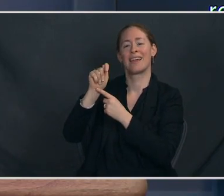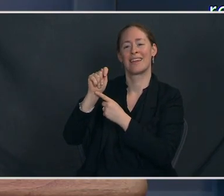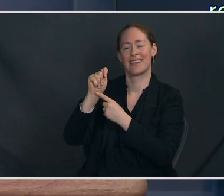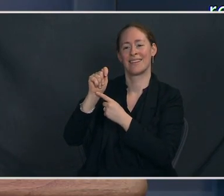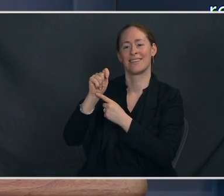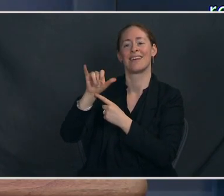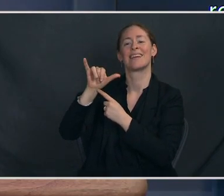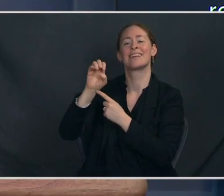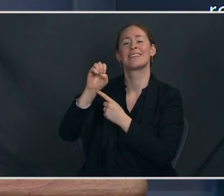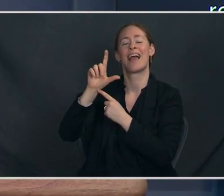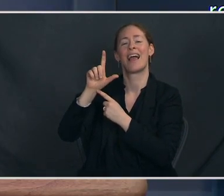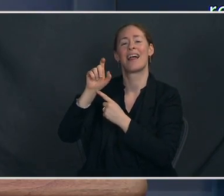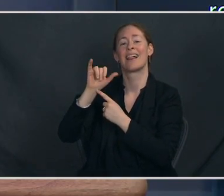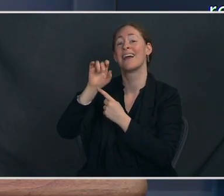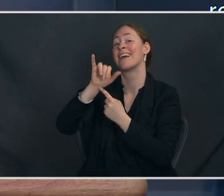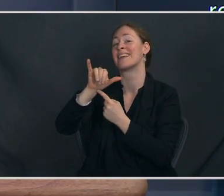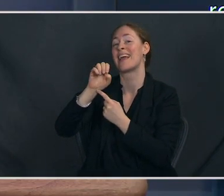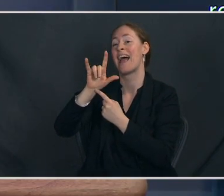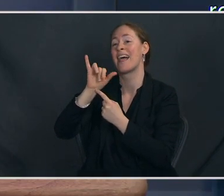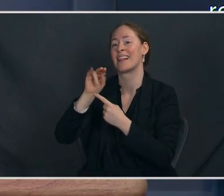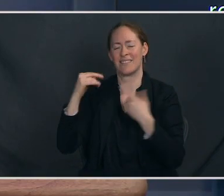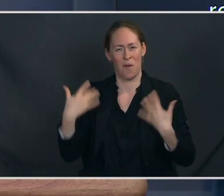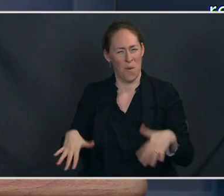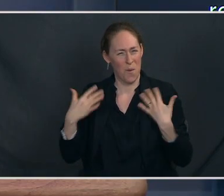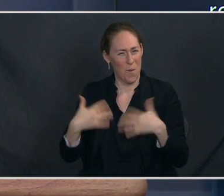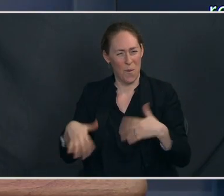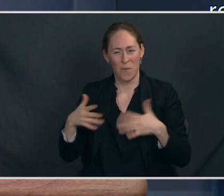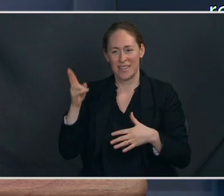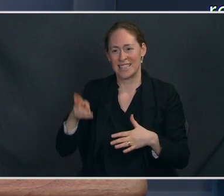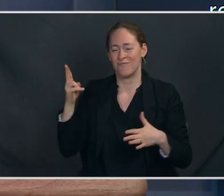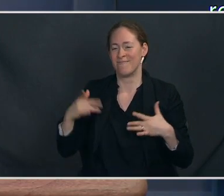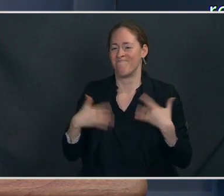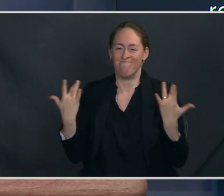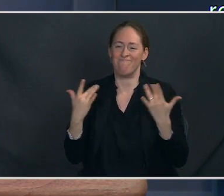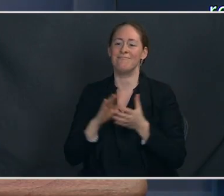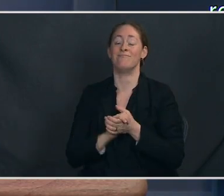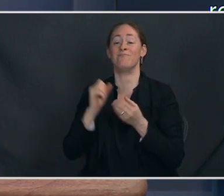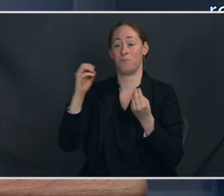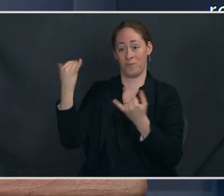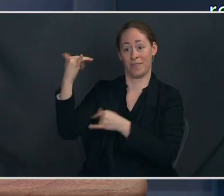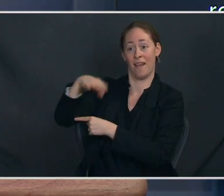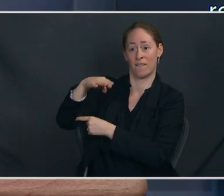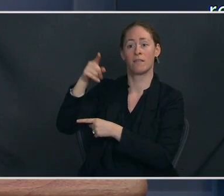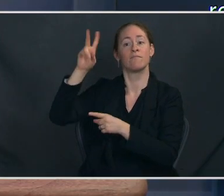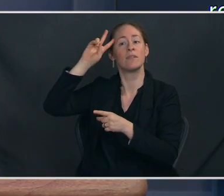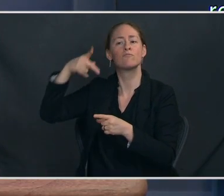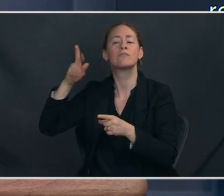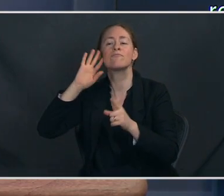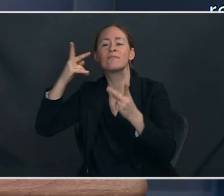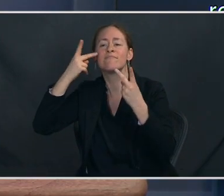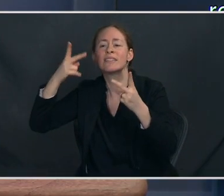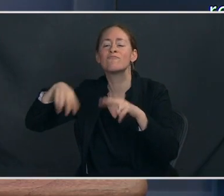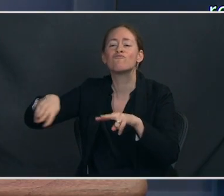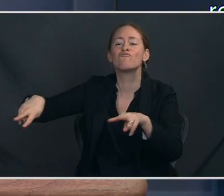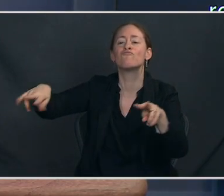day. And this afternoon, the vice president will make her first visit to a federal agency, the National Institutes of Health, where she